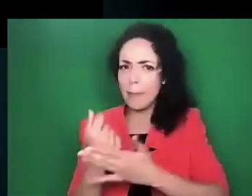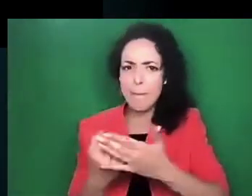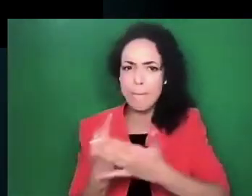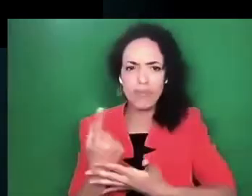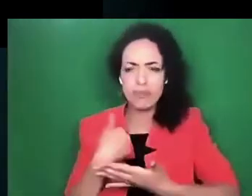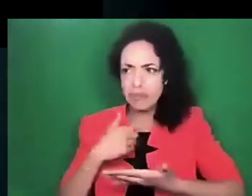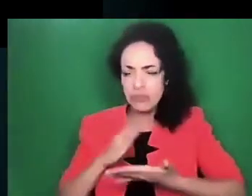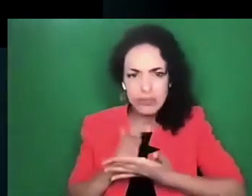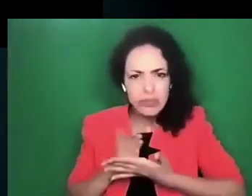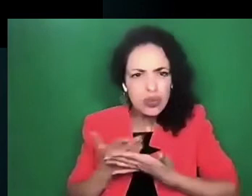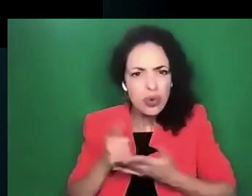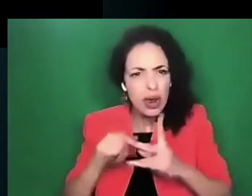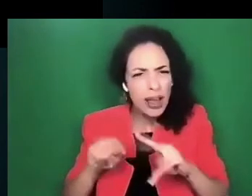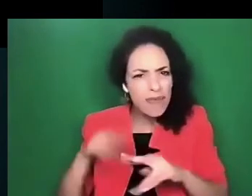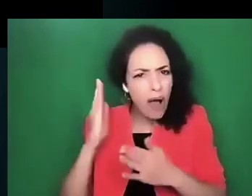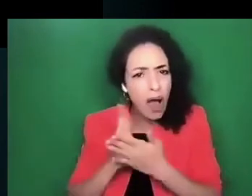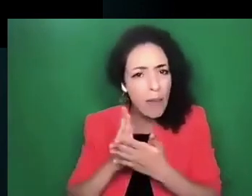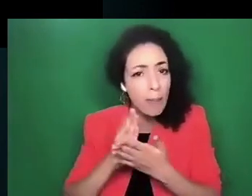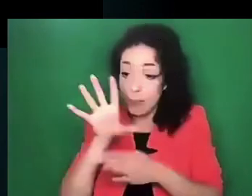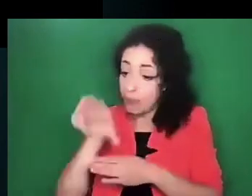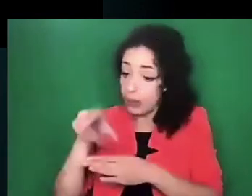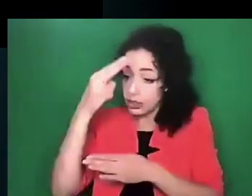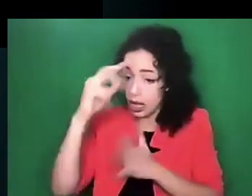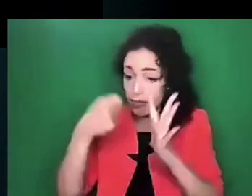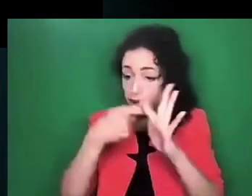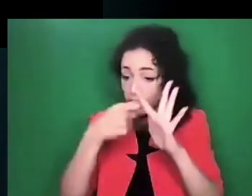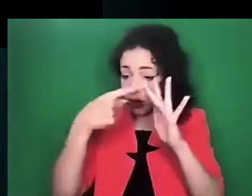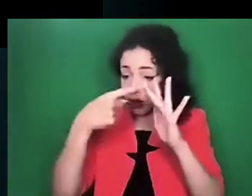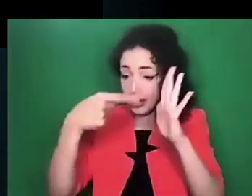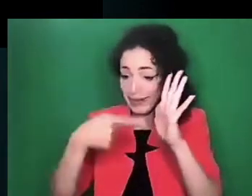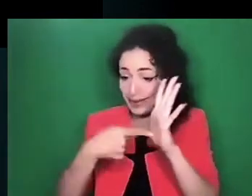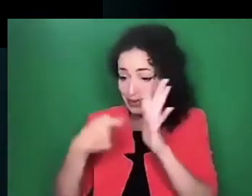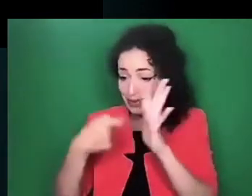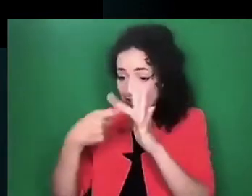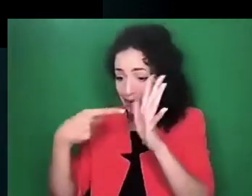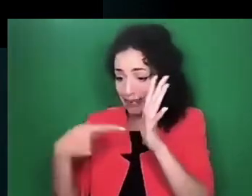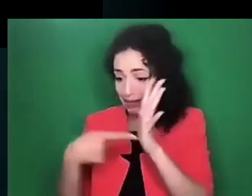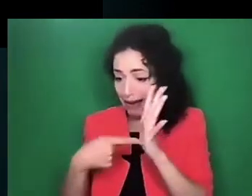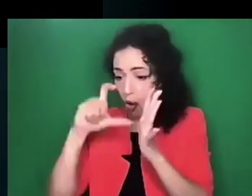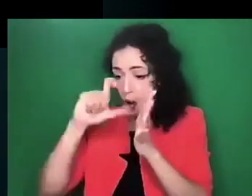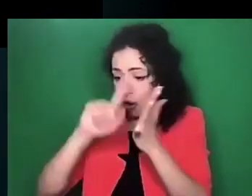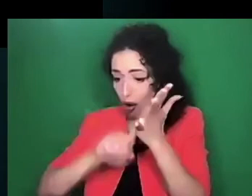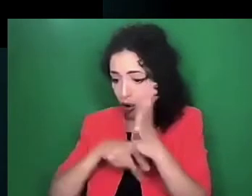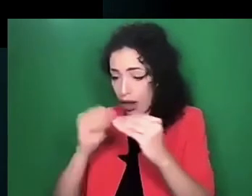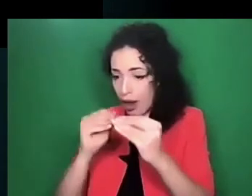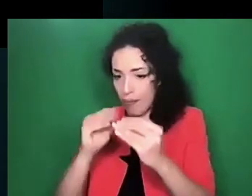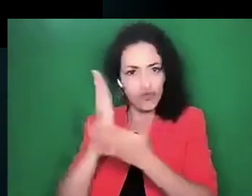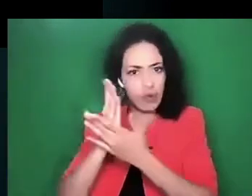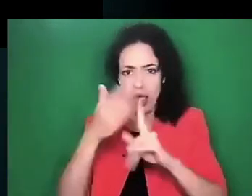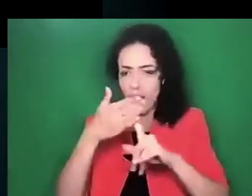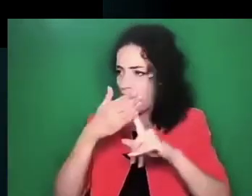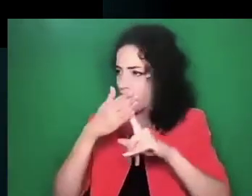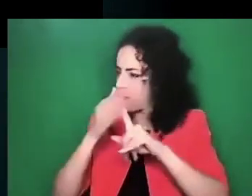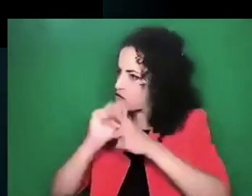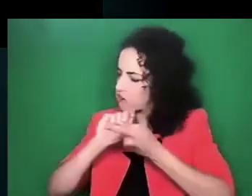Cairo, which used to be a radical place that gathered politicians, economists, ministers, the way it gathered